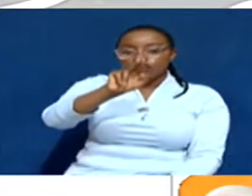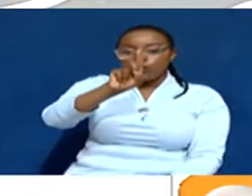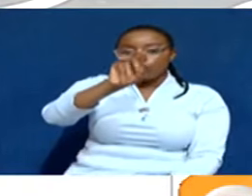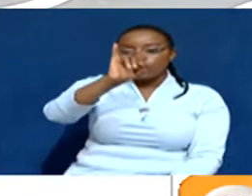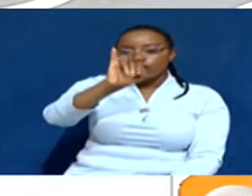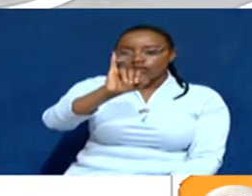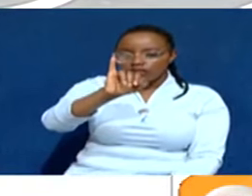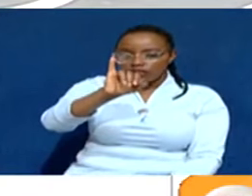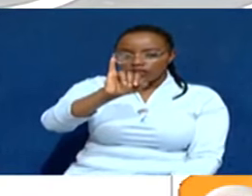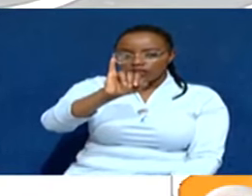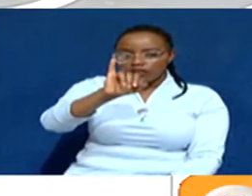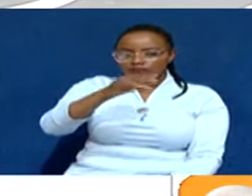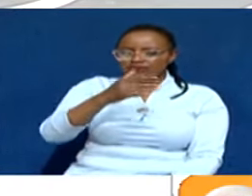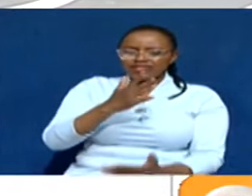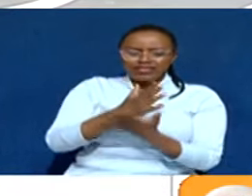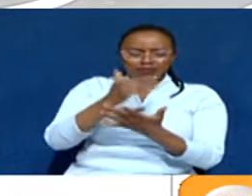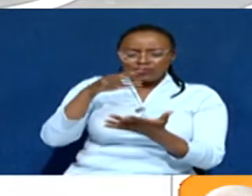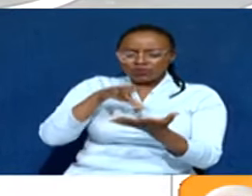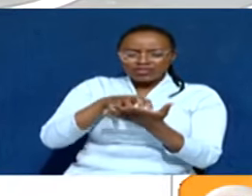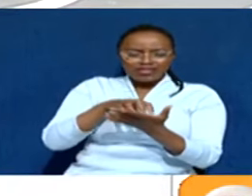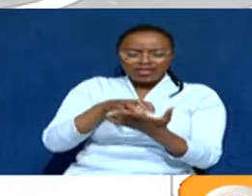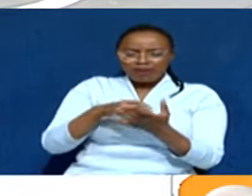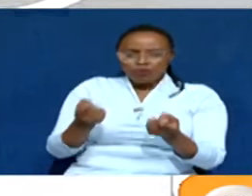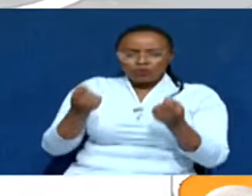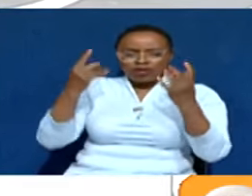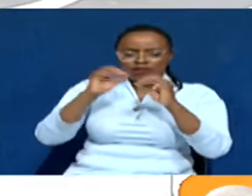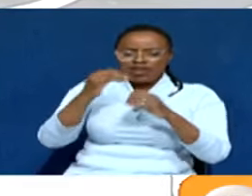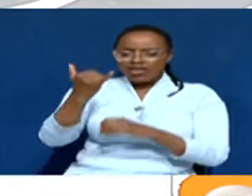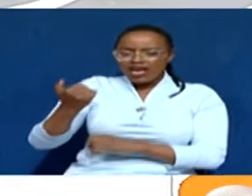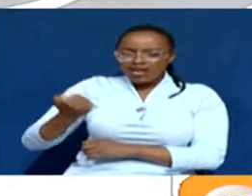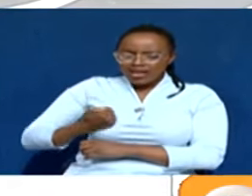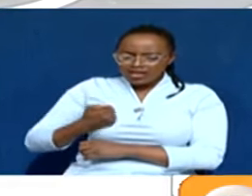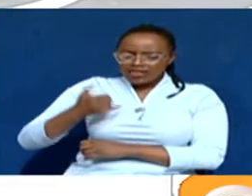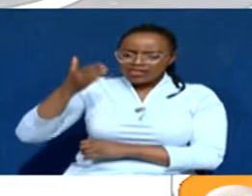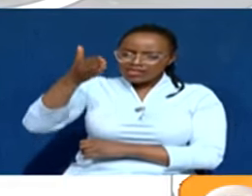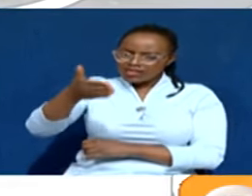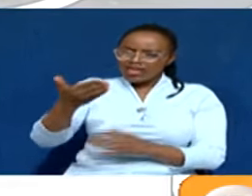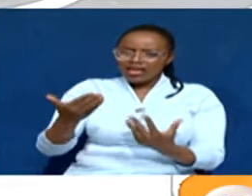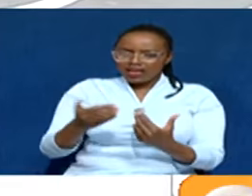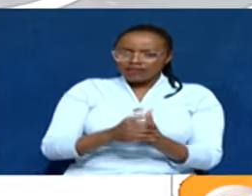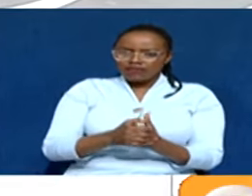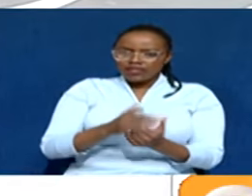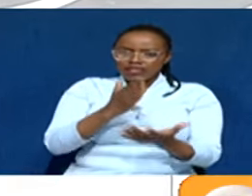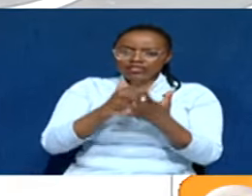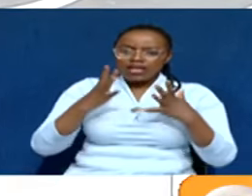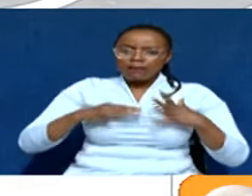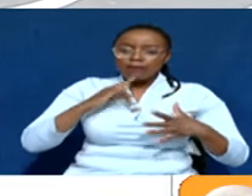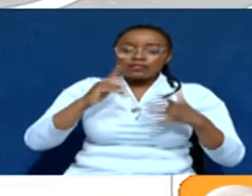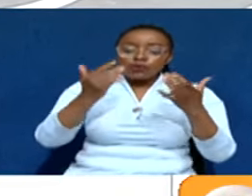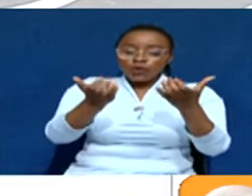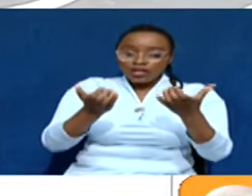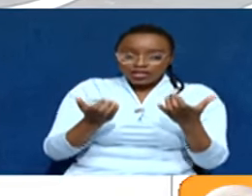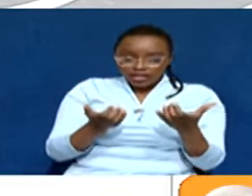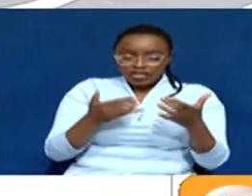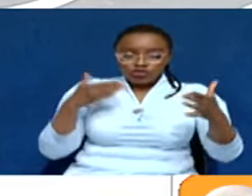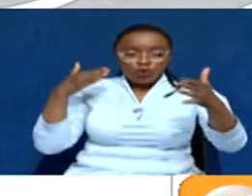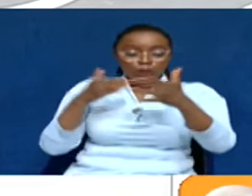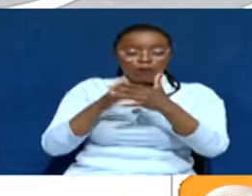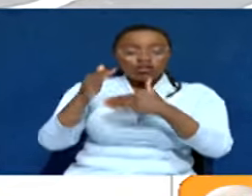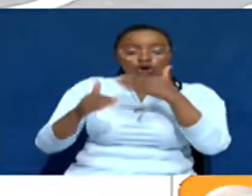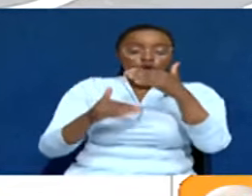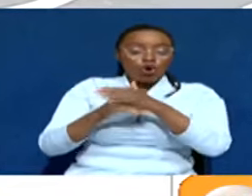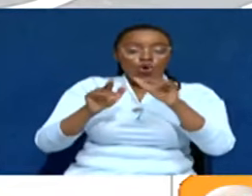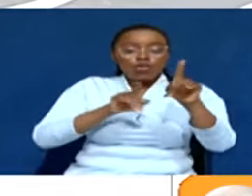Arabia in mysterious circumstances. Mm. Young girls there, okay? So some people are saying we need to ban